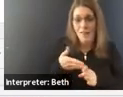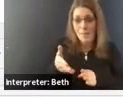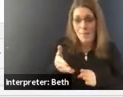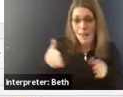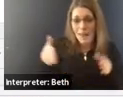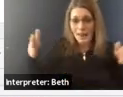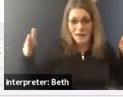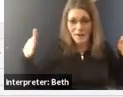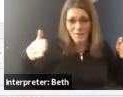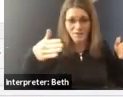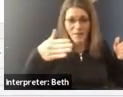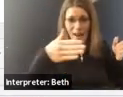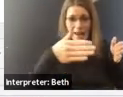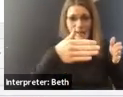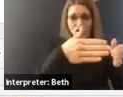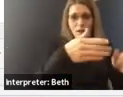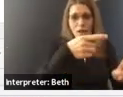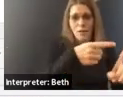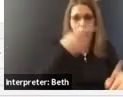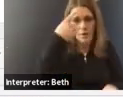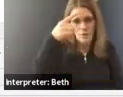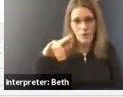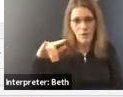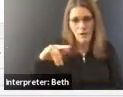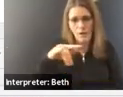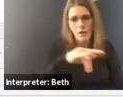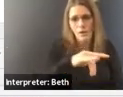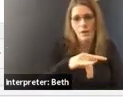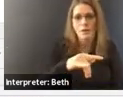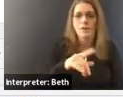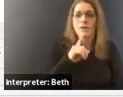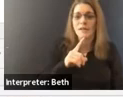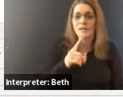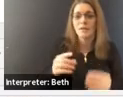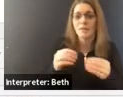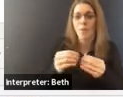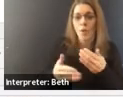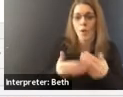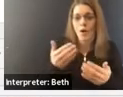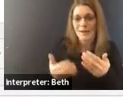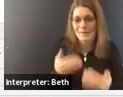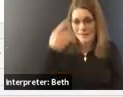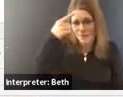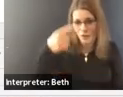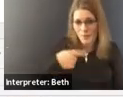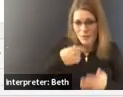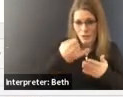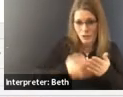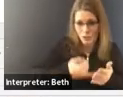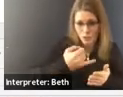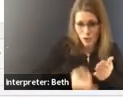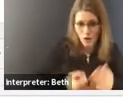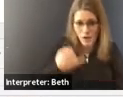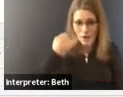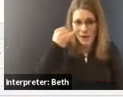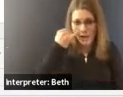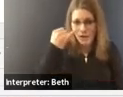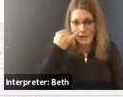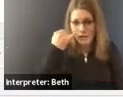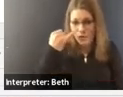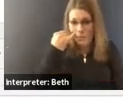to the left is biomechanically easier for me. If you're right-handed, this